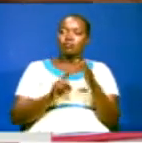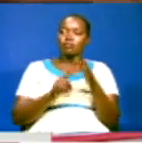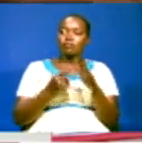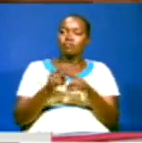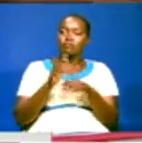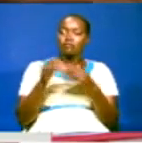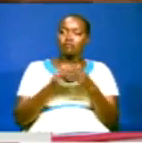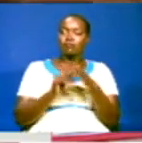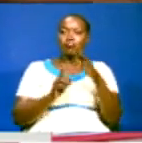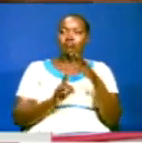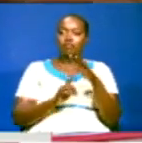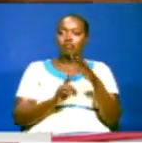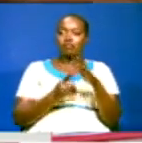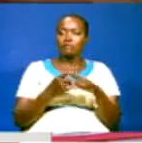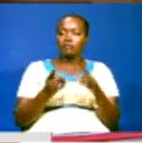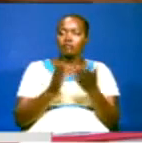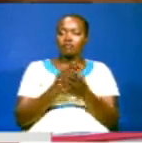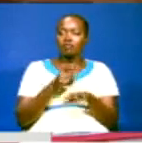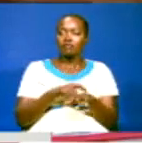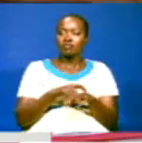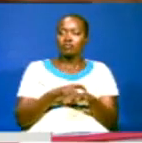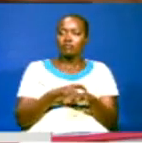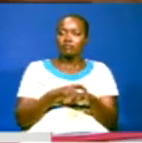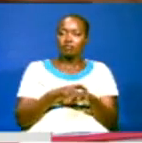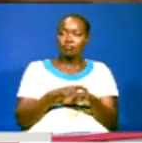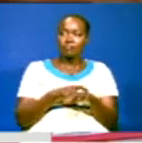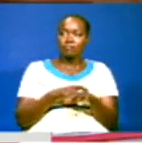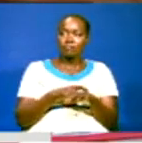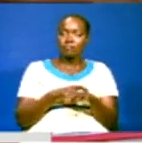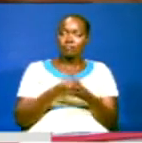ministries. But as you know, sometimes